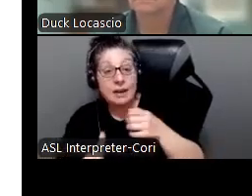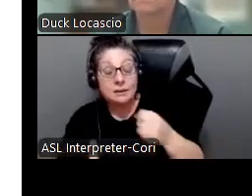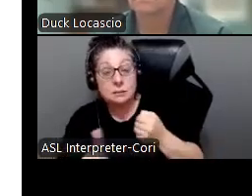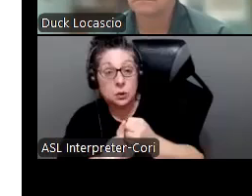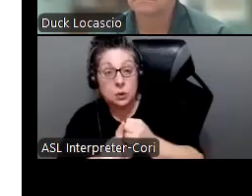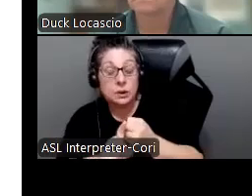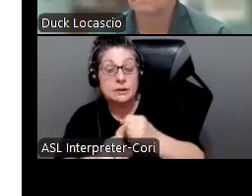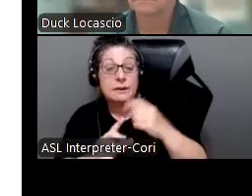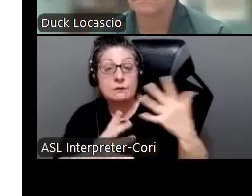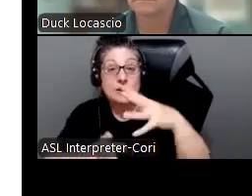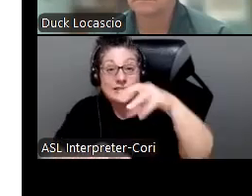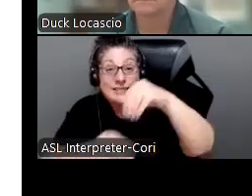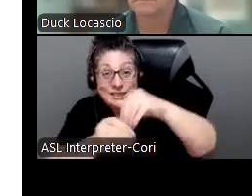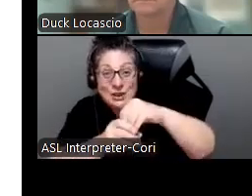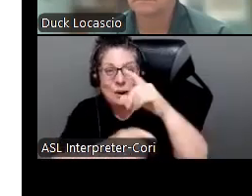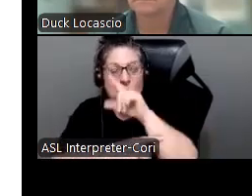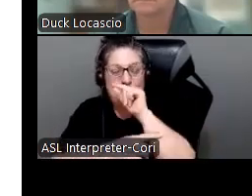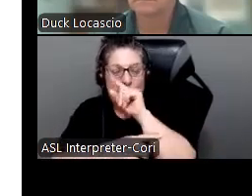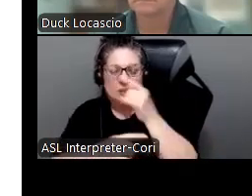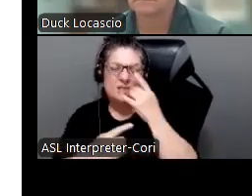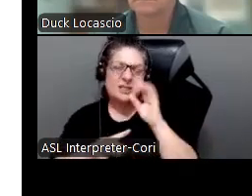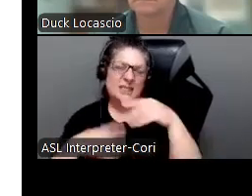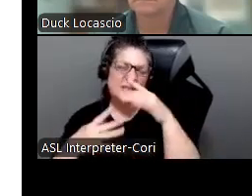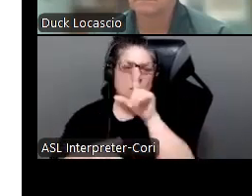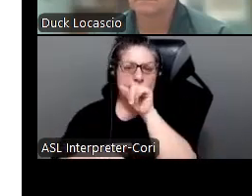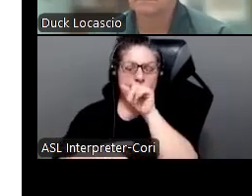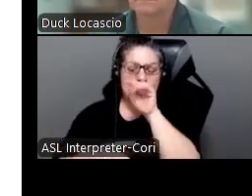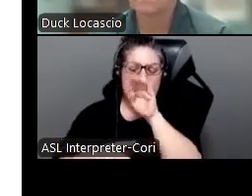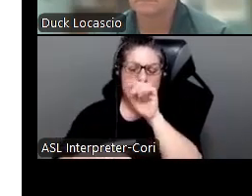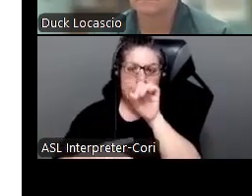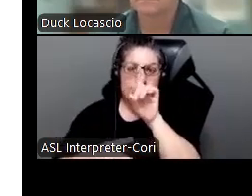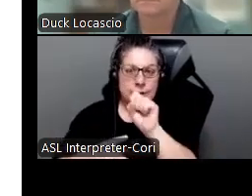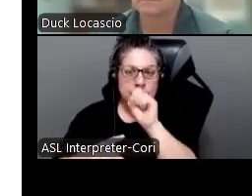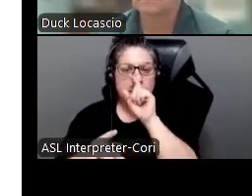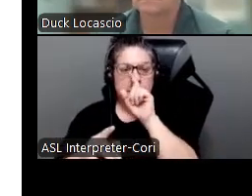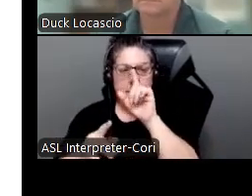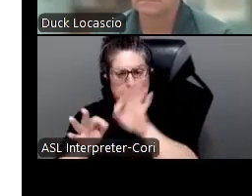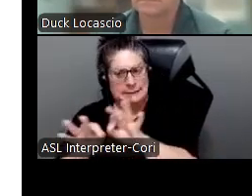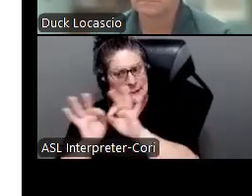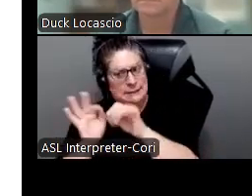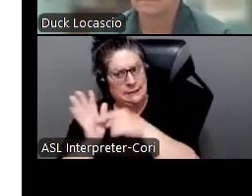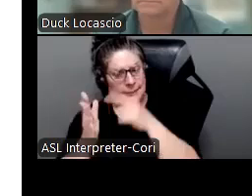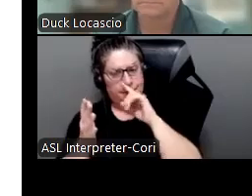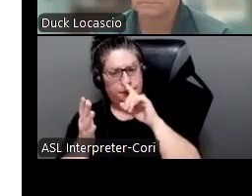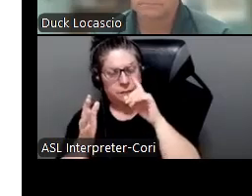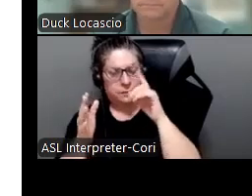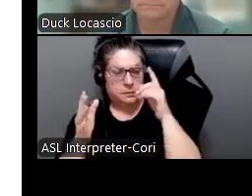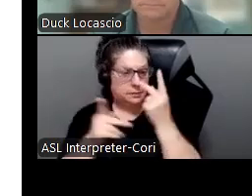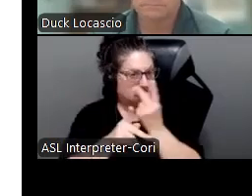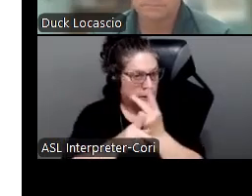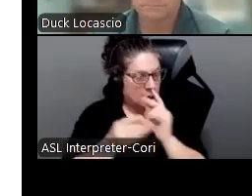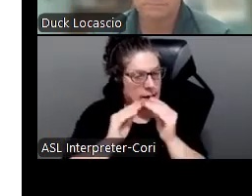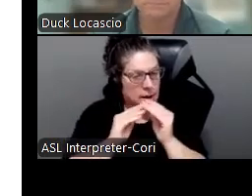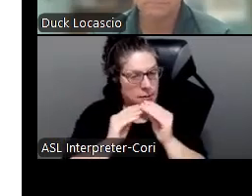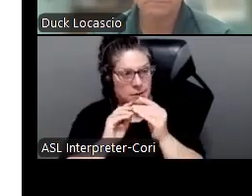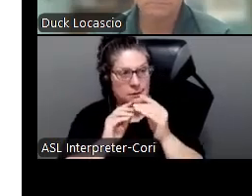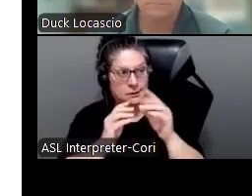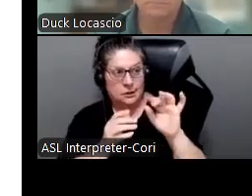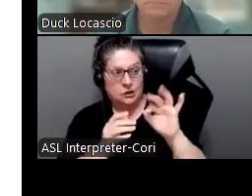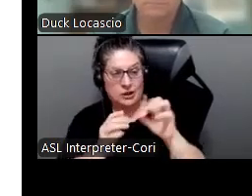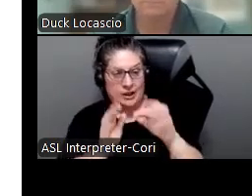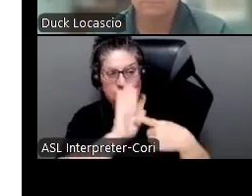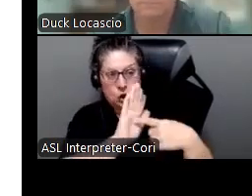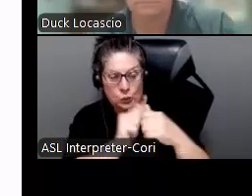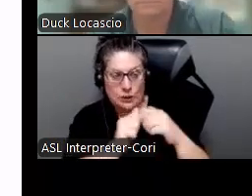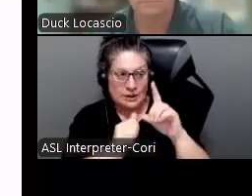interior birds. So trying to use birds as the key to determine those numbers that Jeff pointed out with DFCs. What's